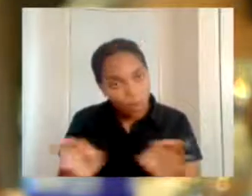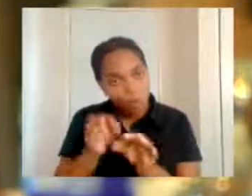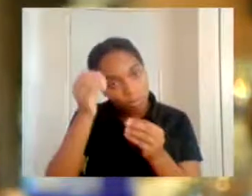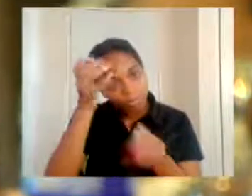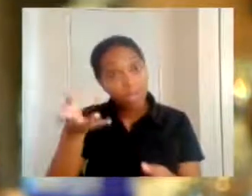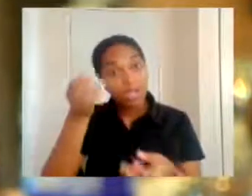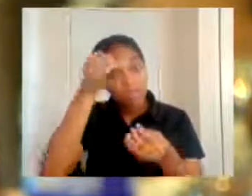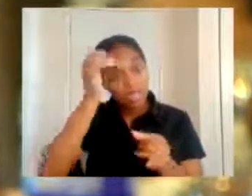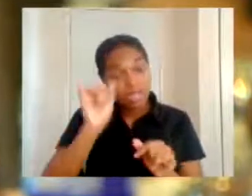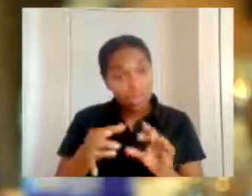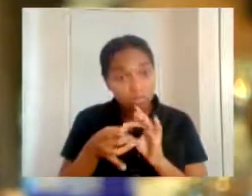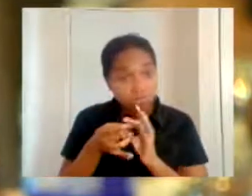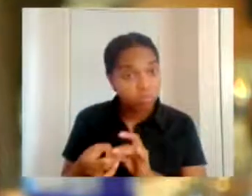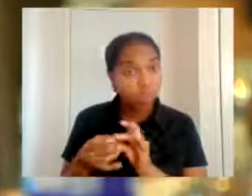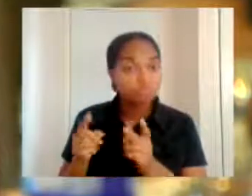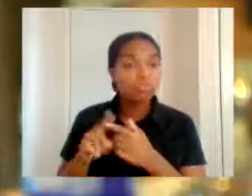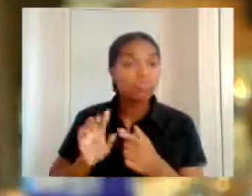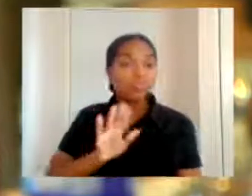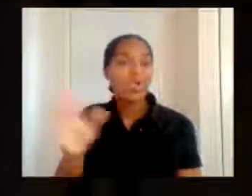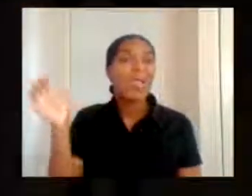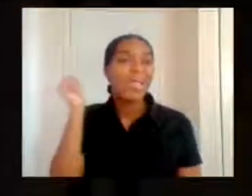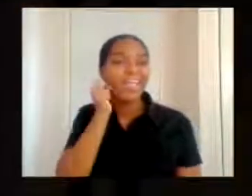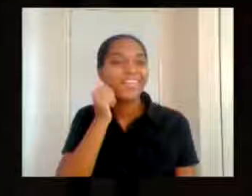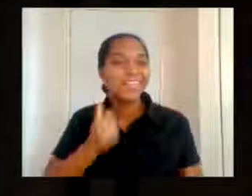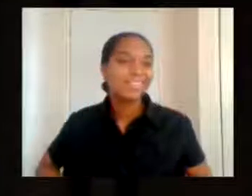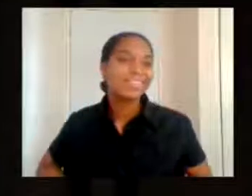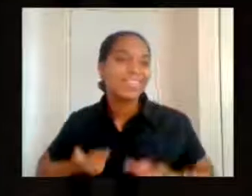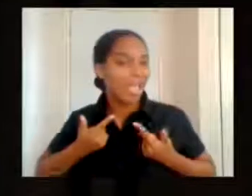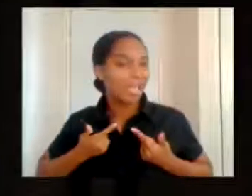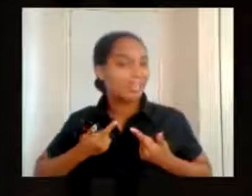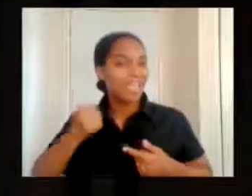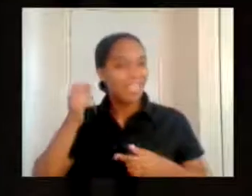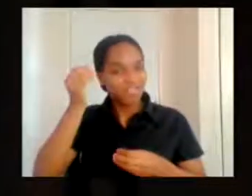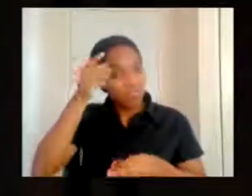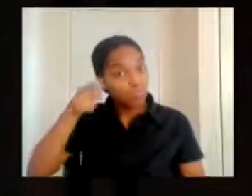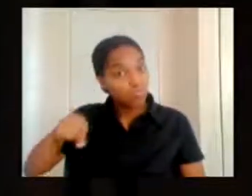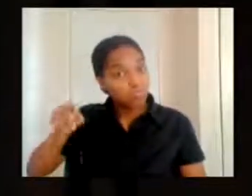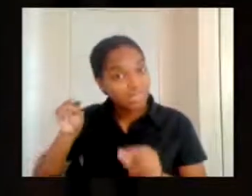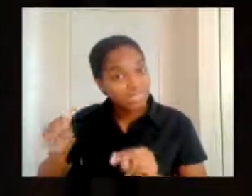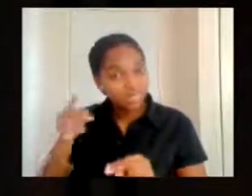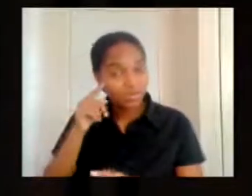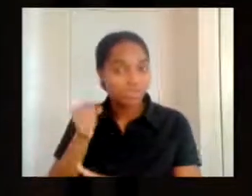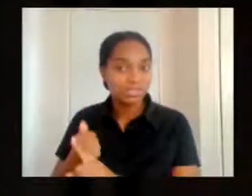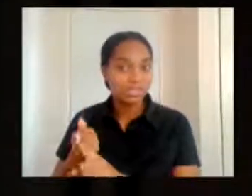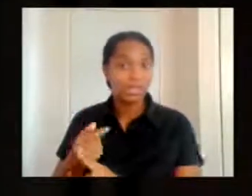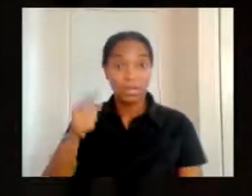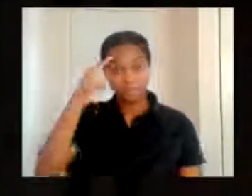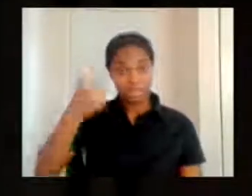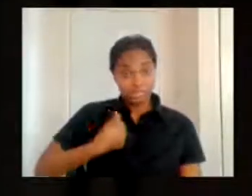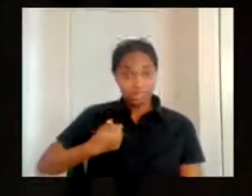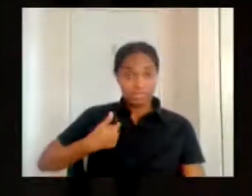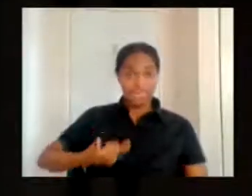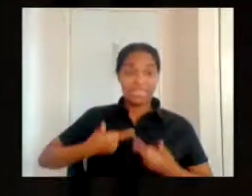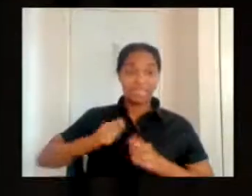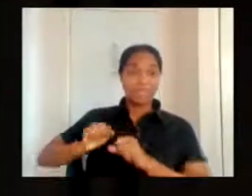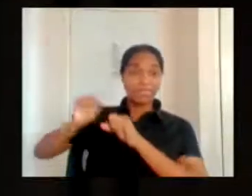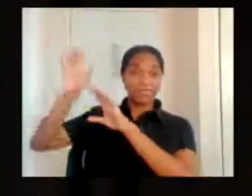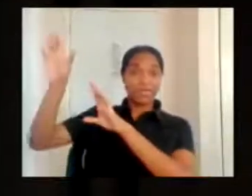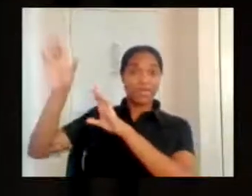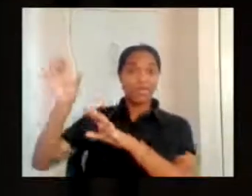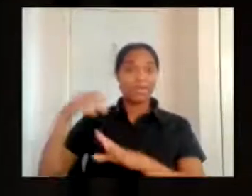pertains to your everyday life, information that you need. For myself, I once lived on the mountain, grabbed my 2 cats, a box